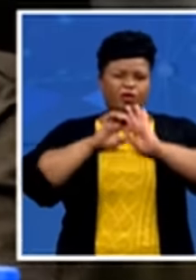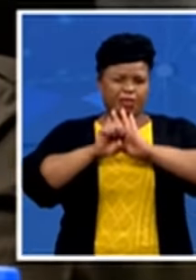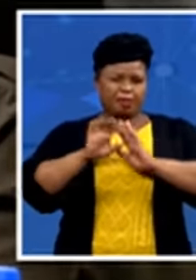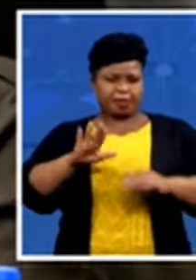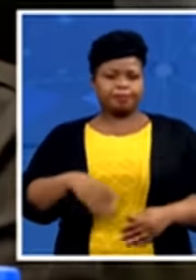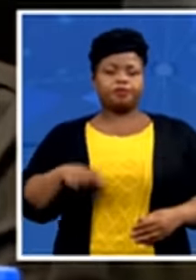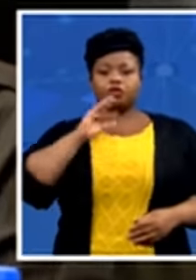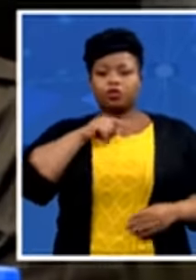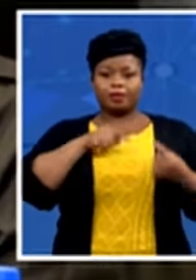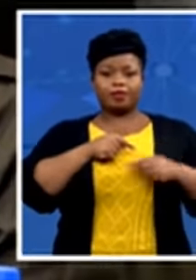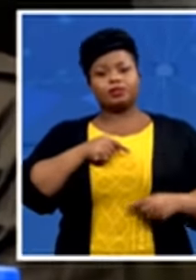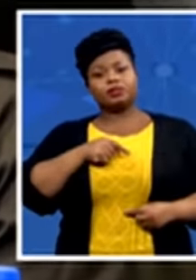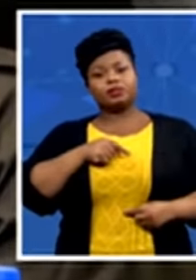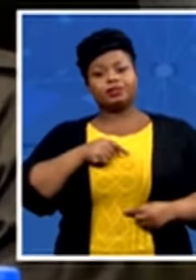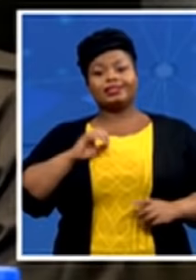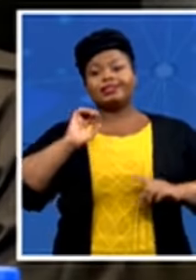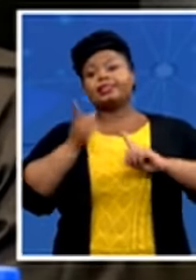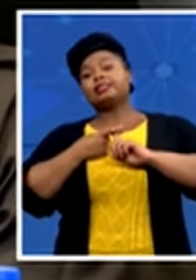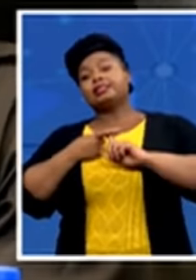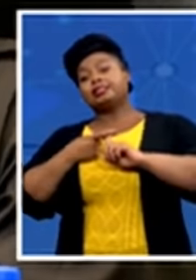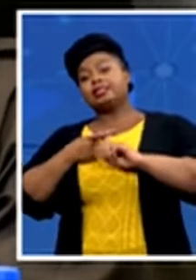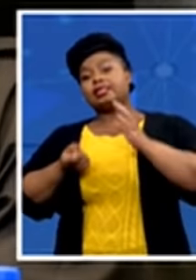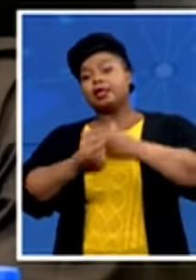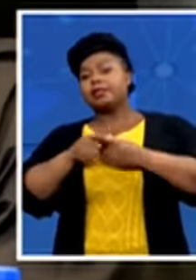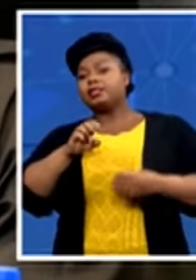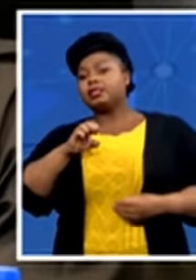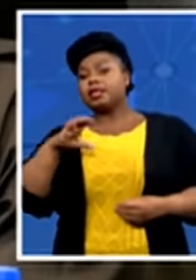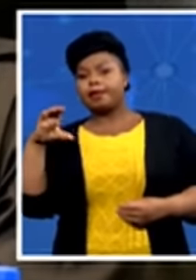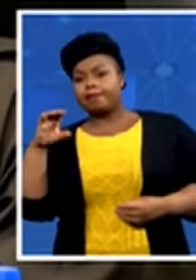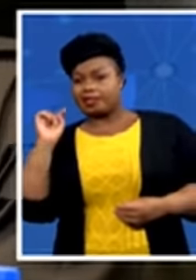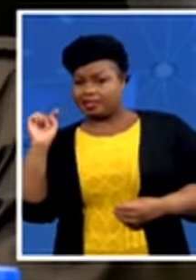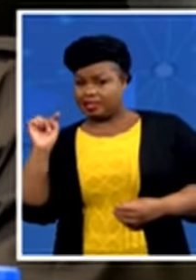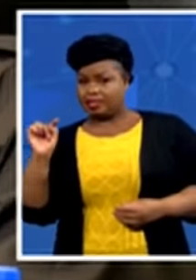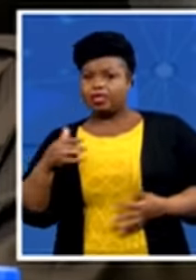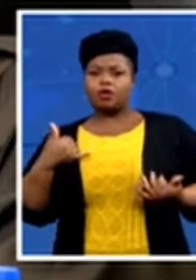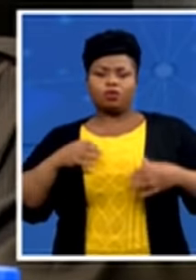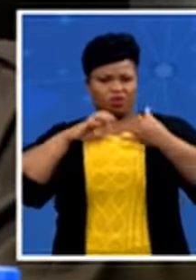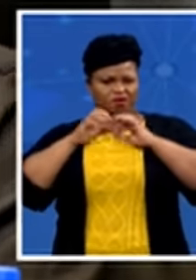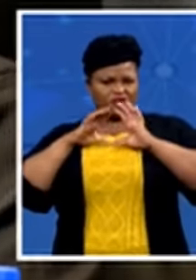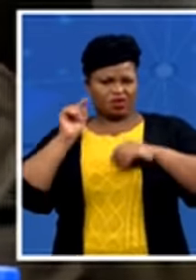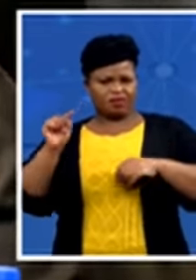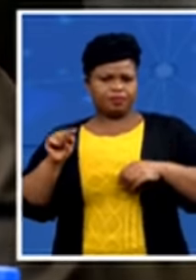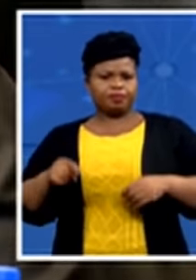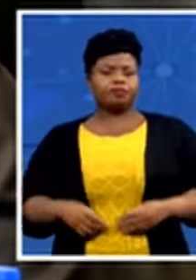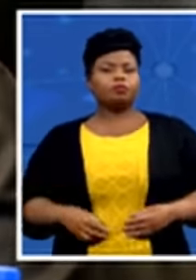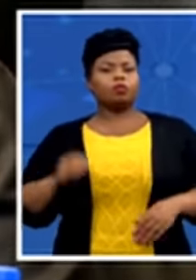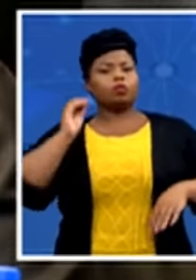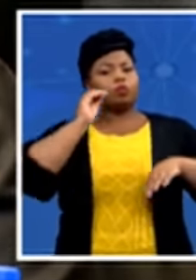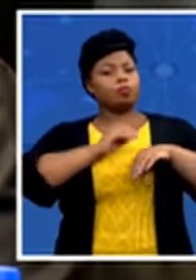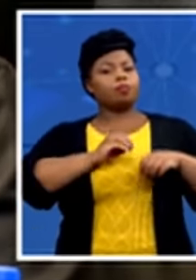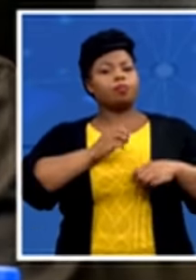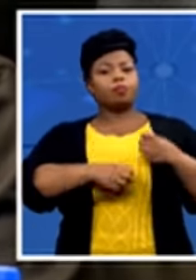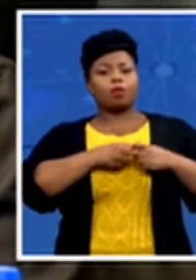that happened in the Eastern Cape, which is what we are dealing with, part of the problem why so many people